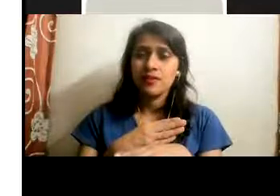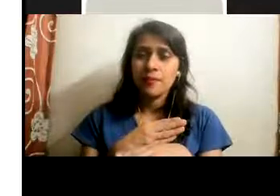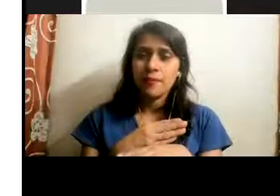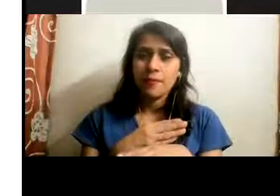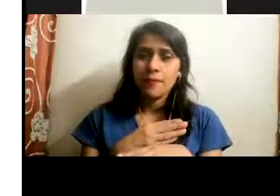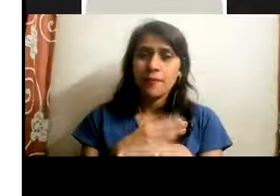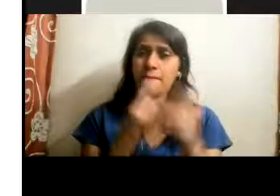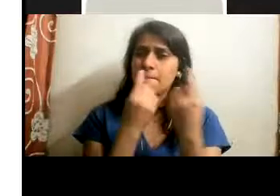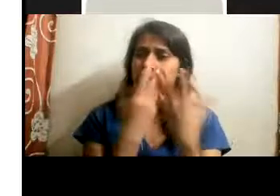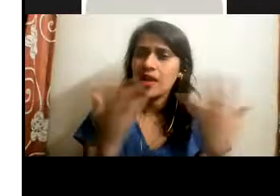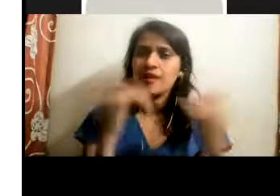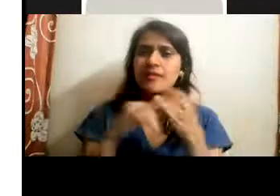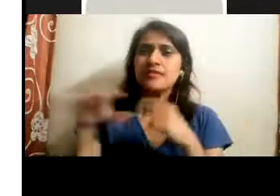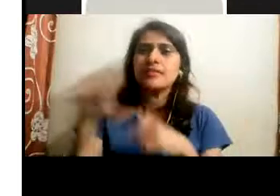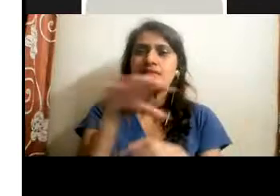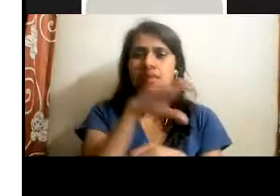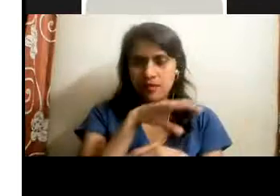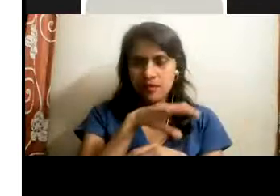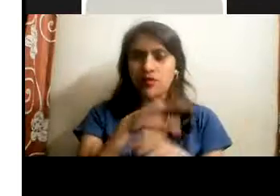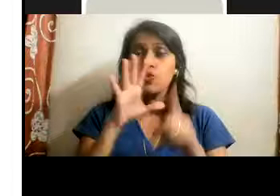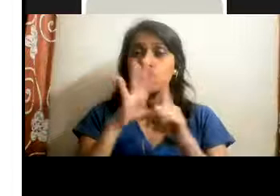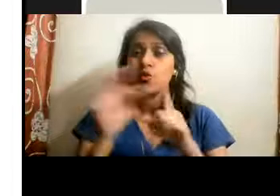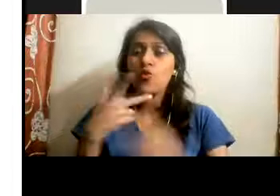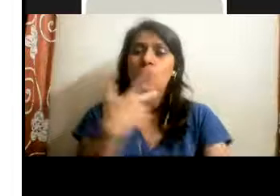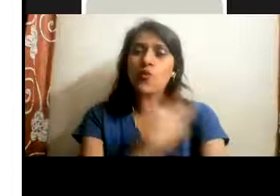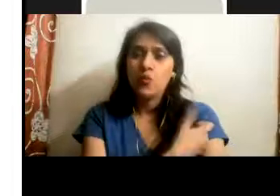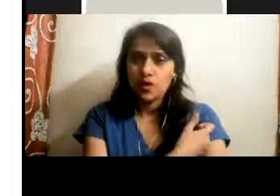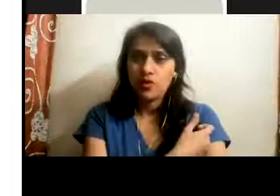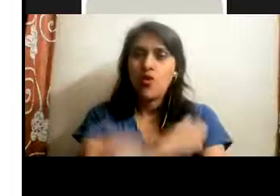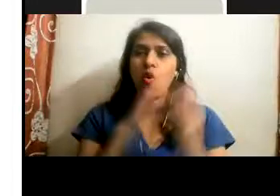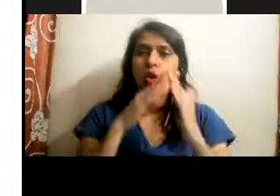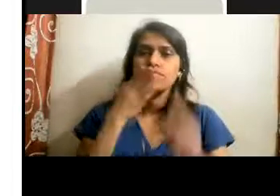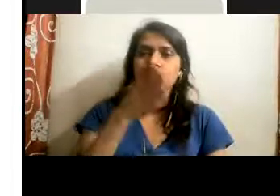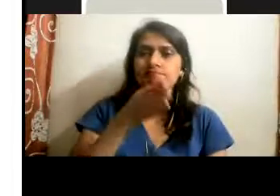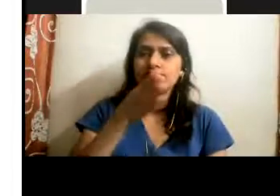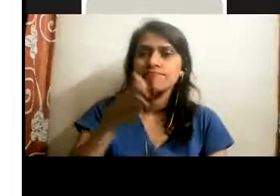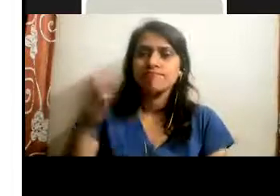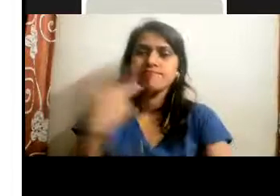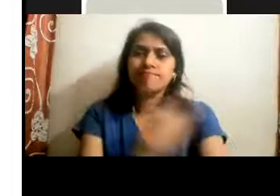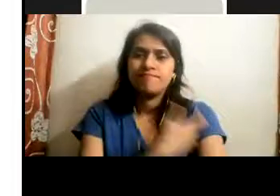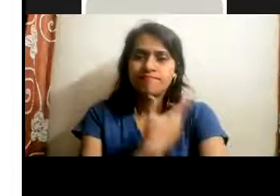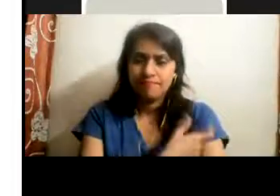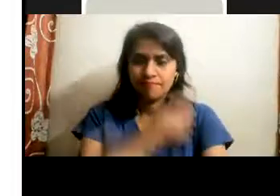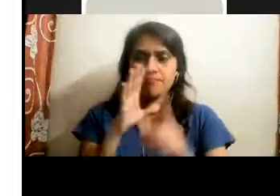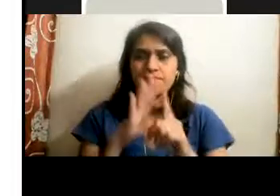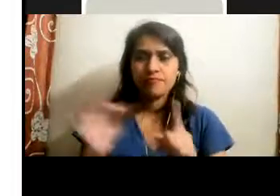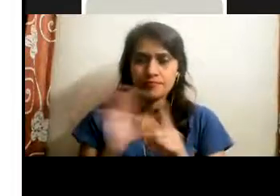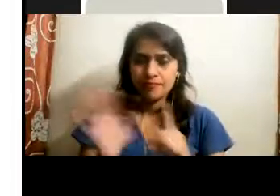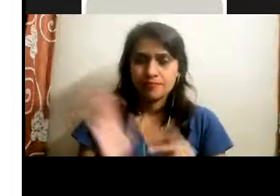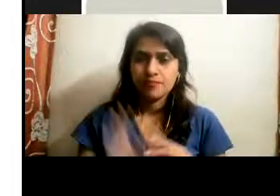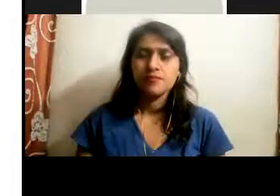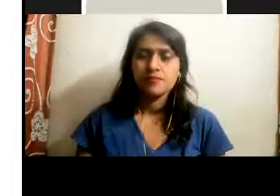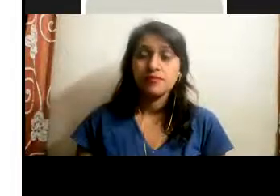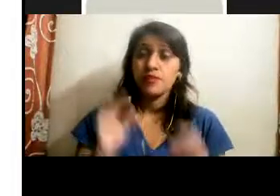many states are providing doorstep vaccination for persons with disabilities, which is really a proactive